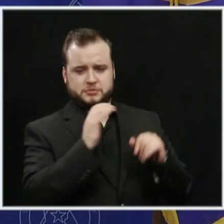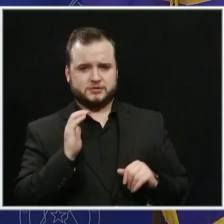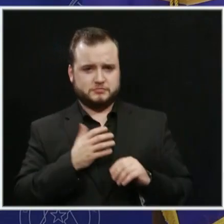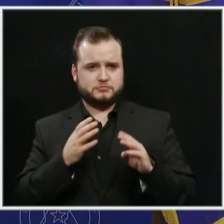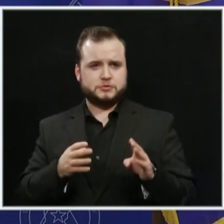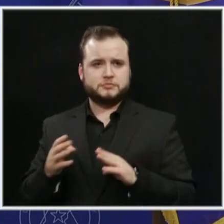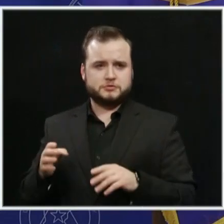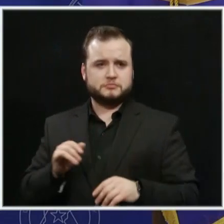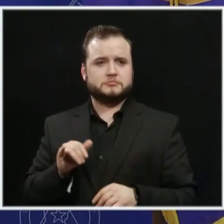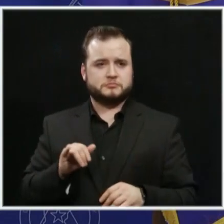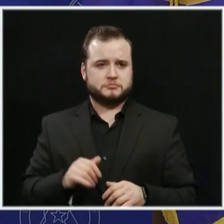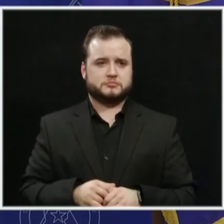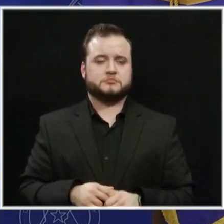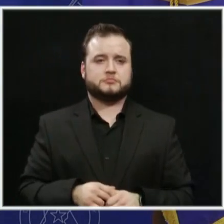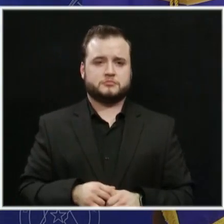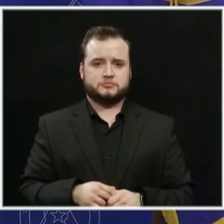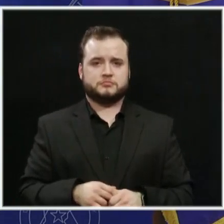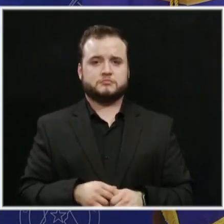And